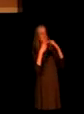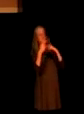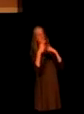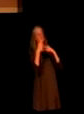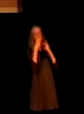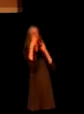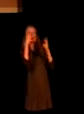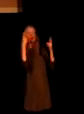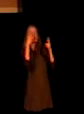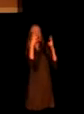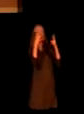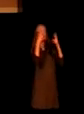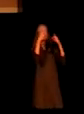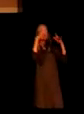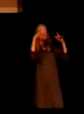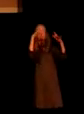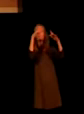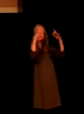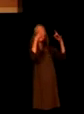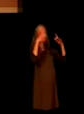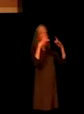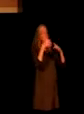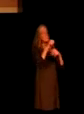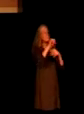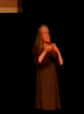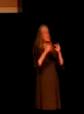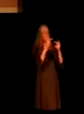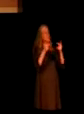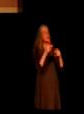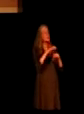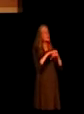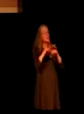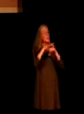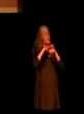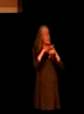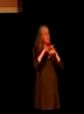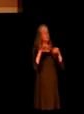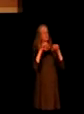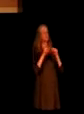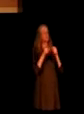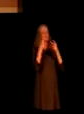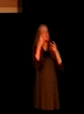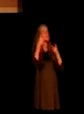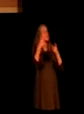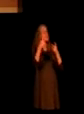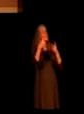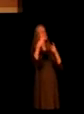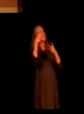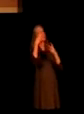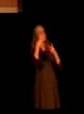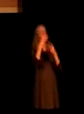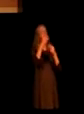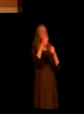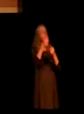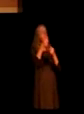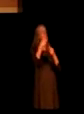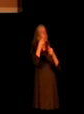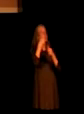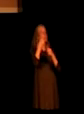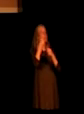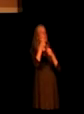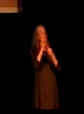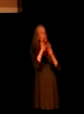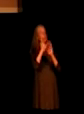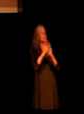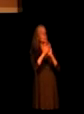that you'll be able to look any place on Earth instantaneously at very high resolution, because at any given time